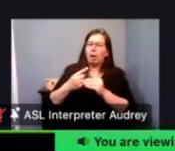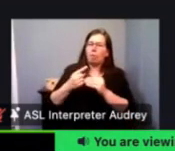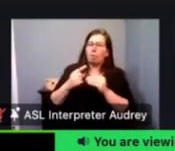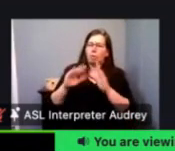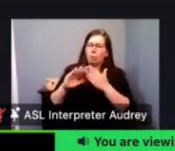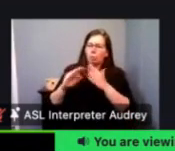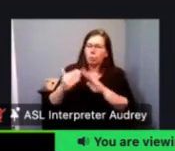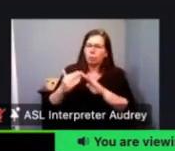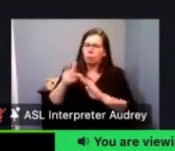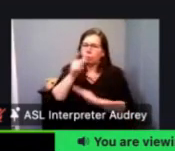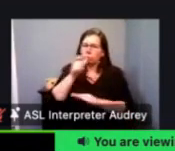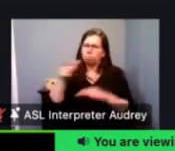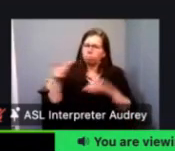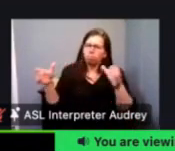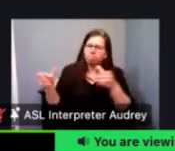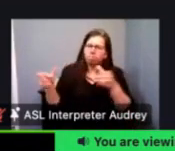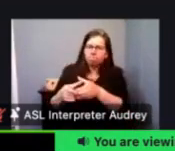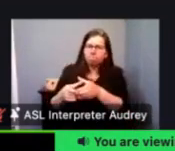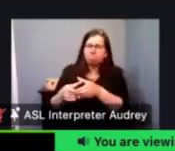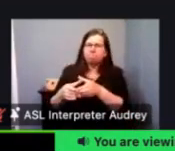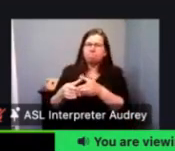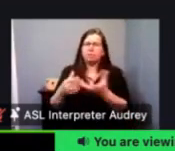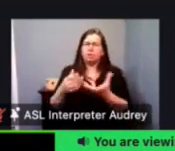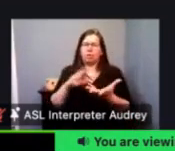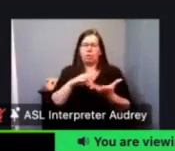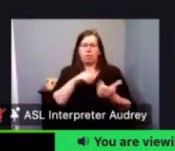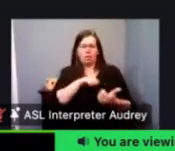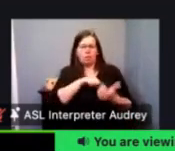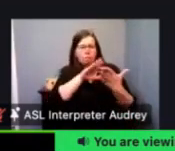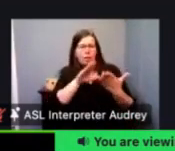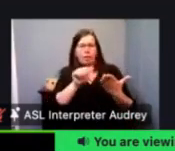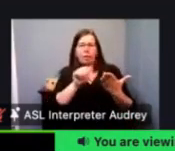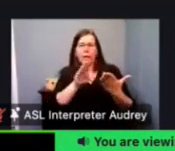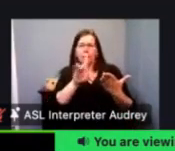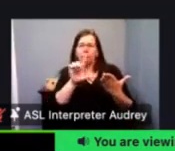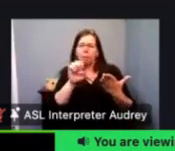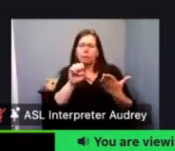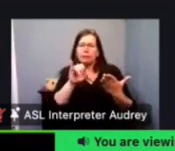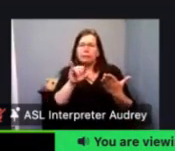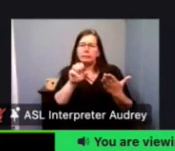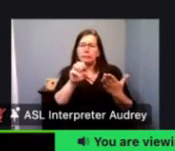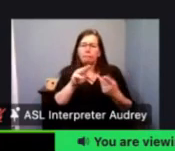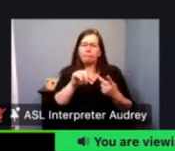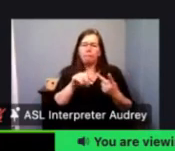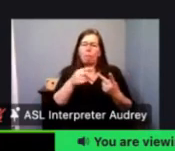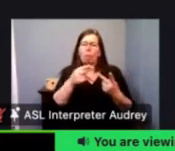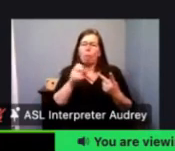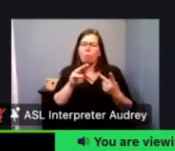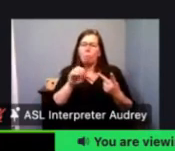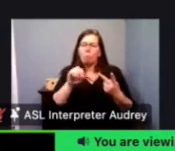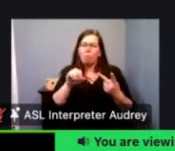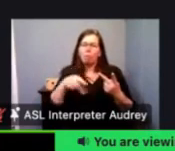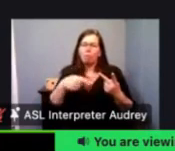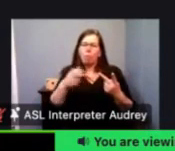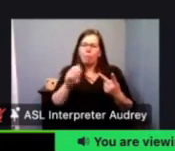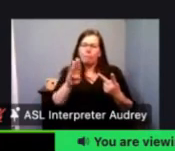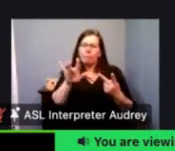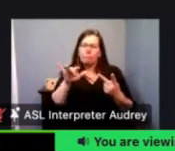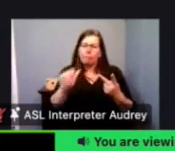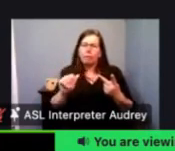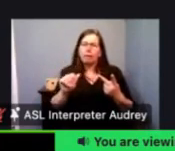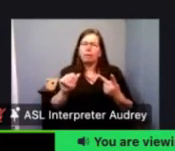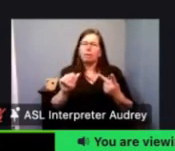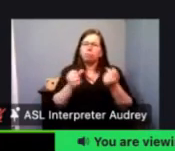and homophobia, and help others reframe internalized ableism and homophobia, join cross-issue